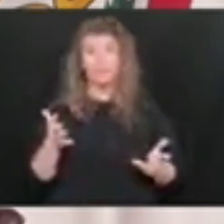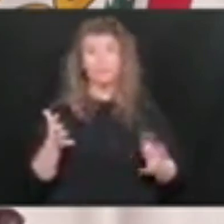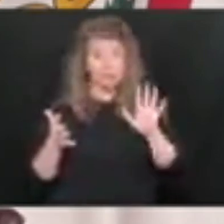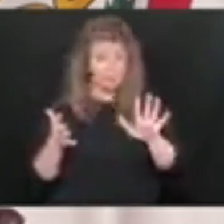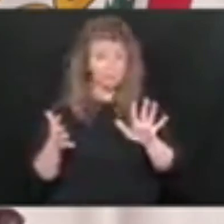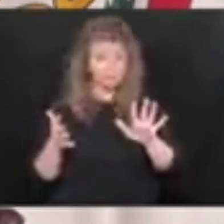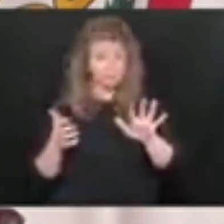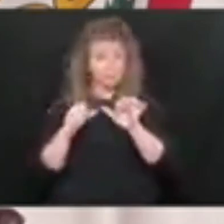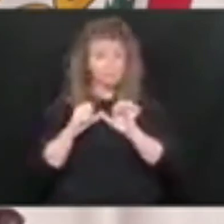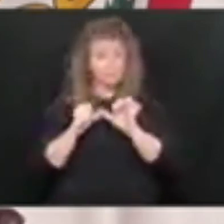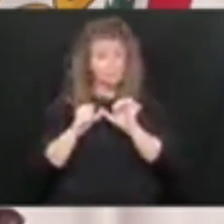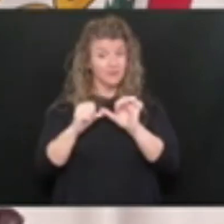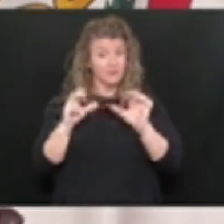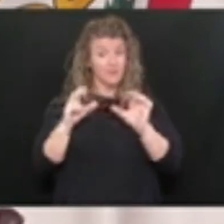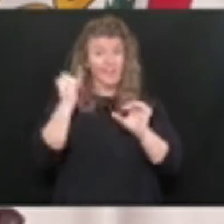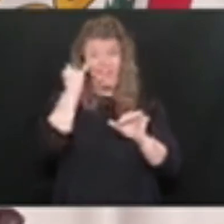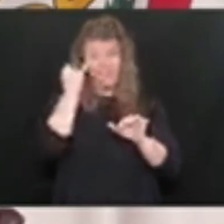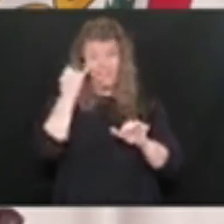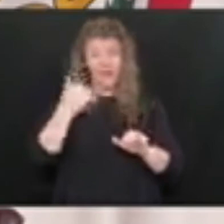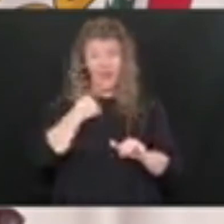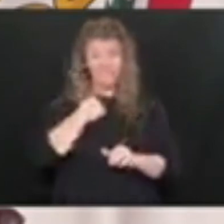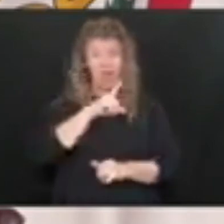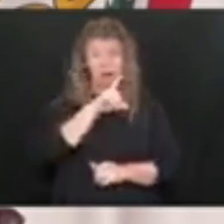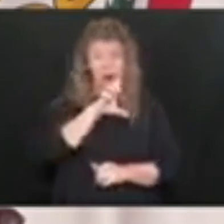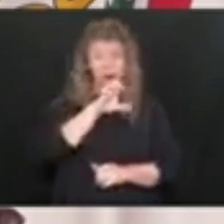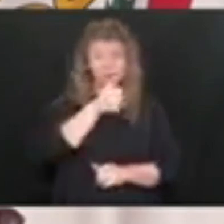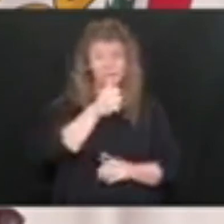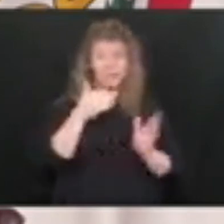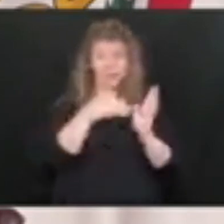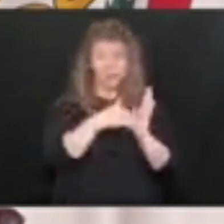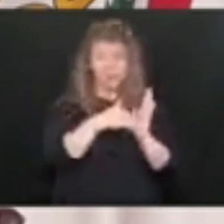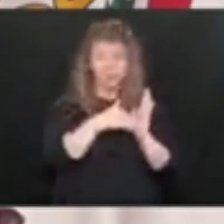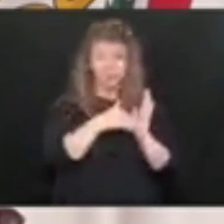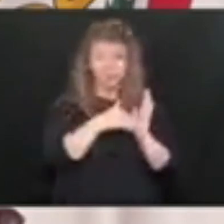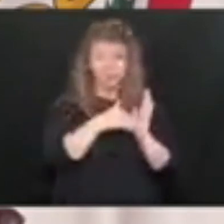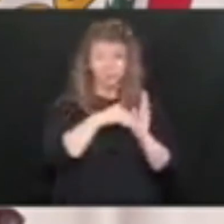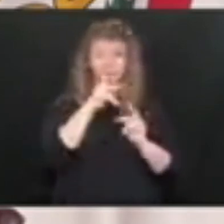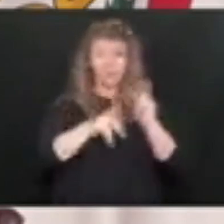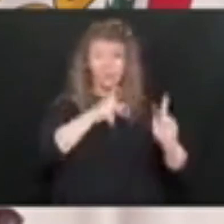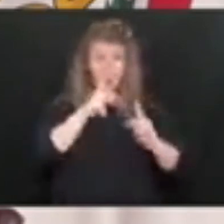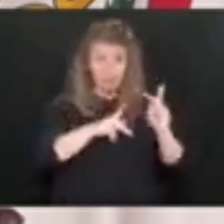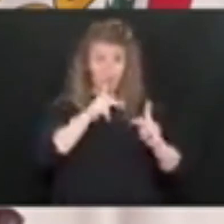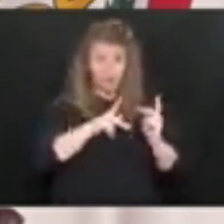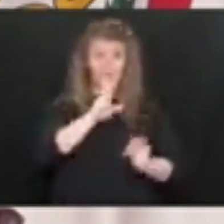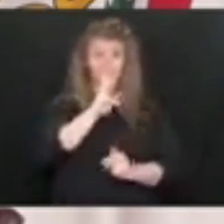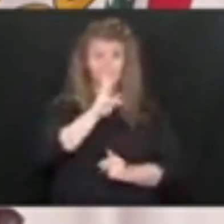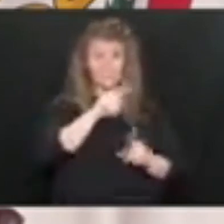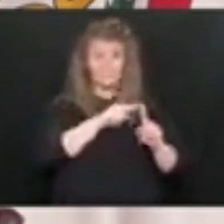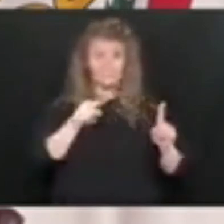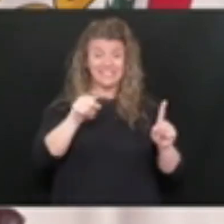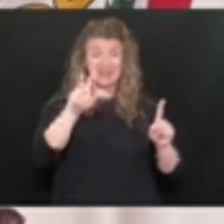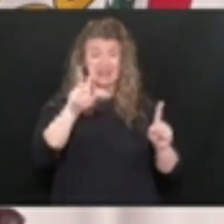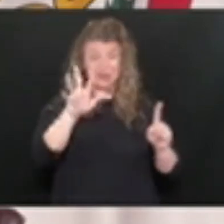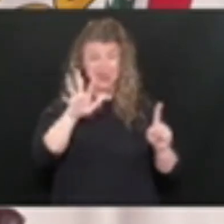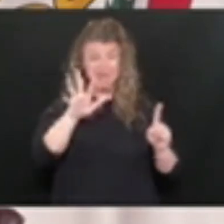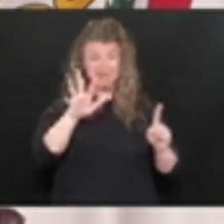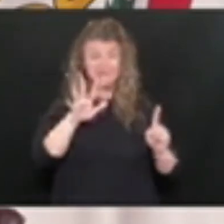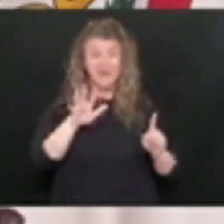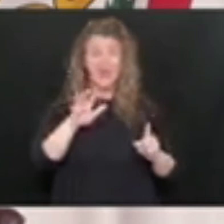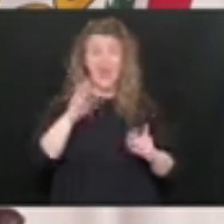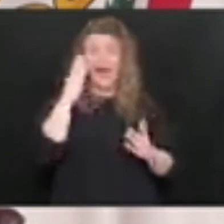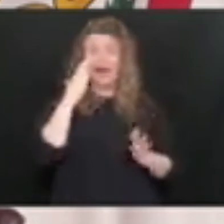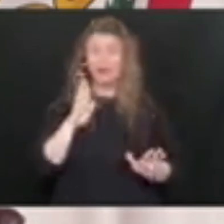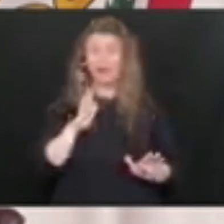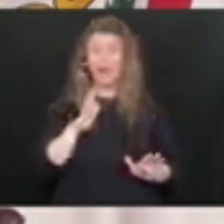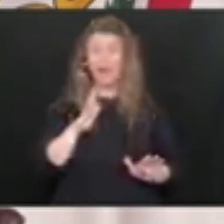with me on this. If we've got 110,000 people that are 16 to 35, I don't